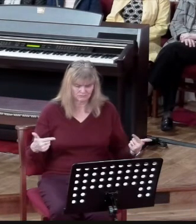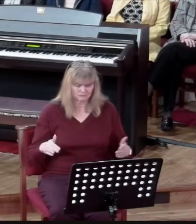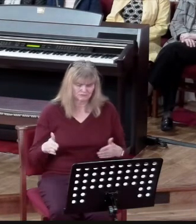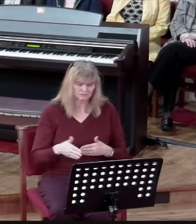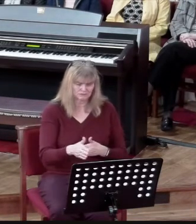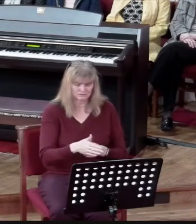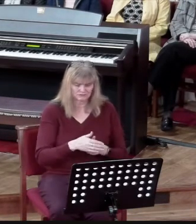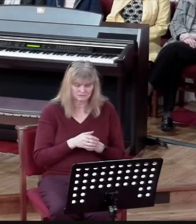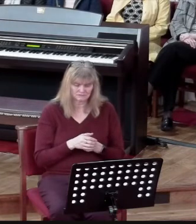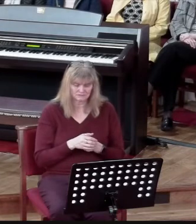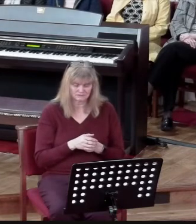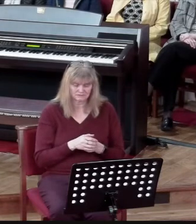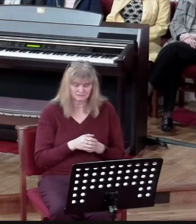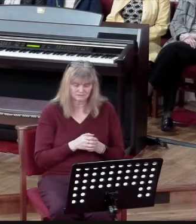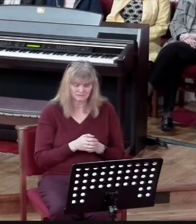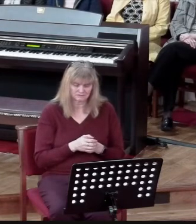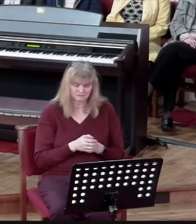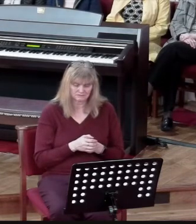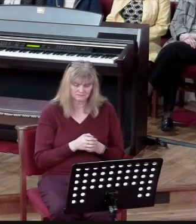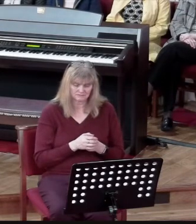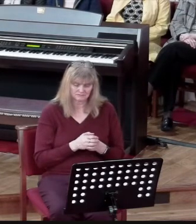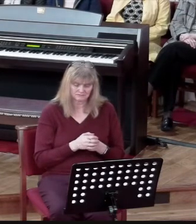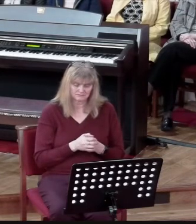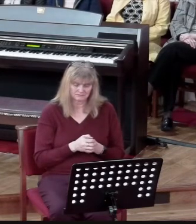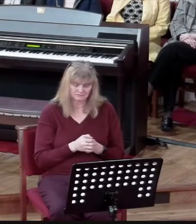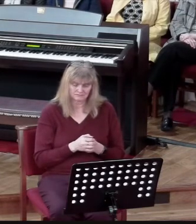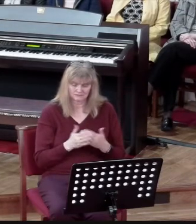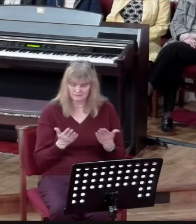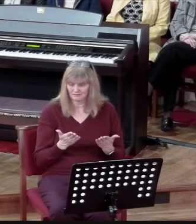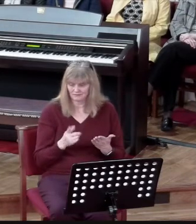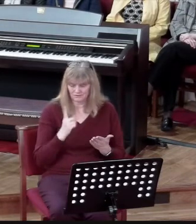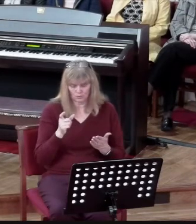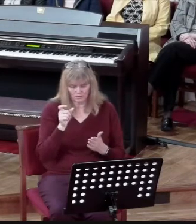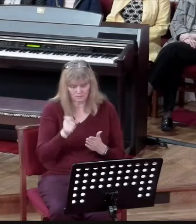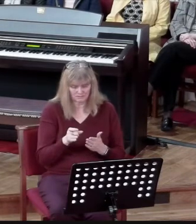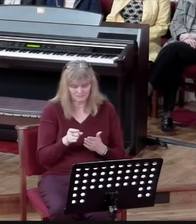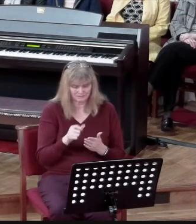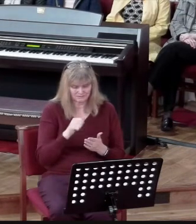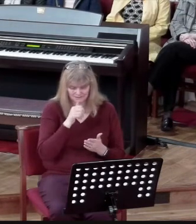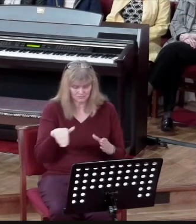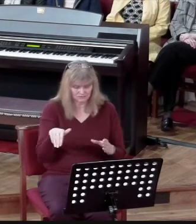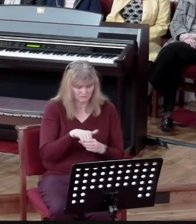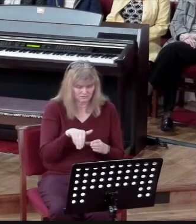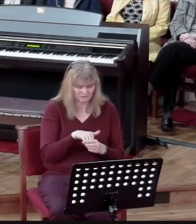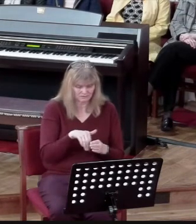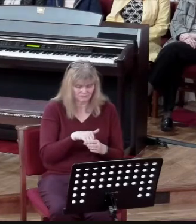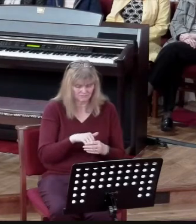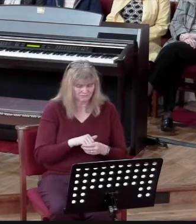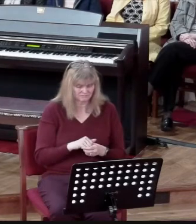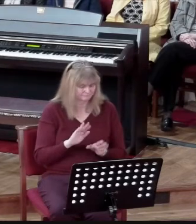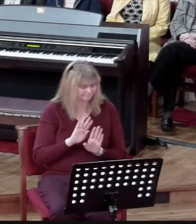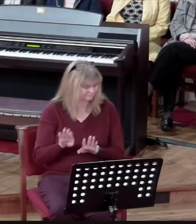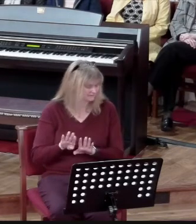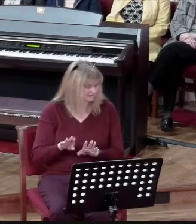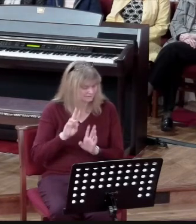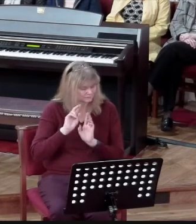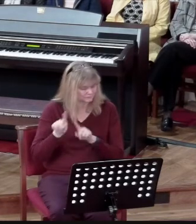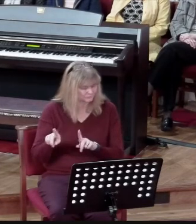There is the one place where the impetuous Peter does not want to be involved. And that's anything to do with the cross, isn't it? We've seen